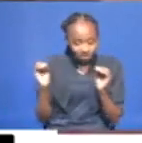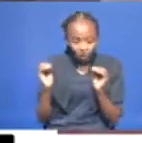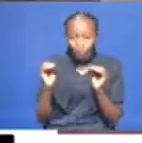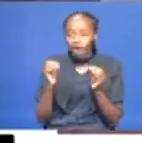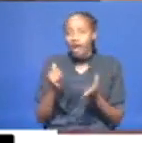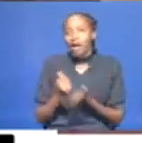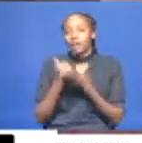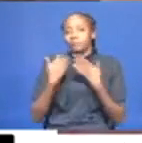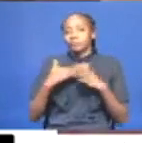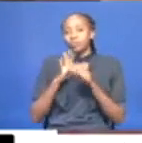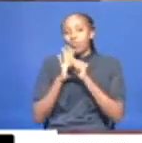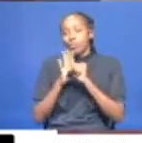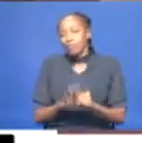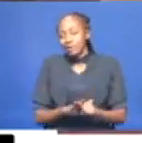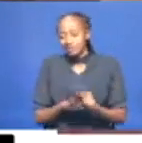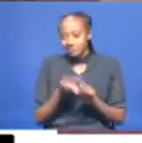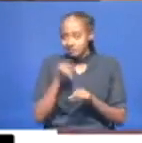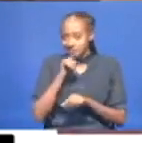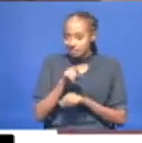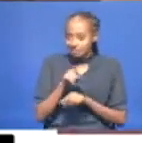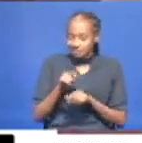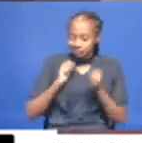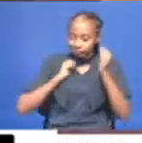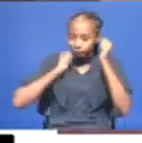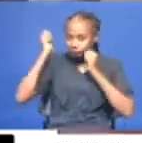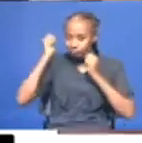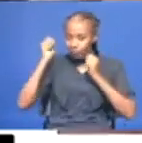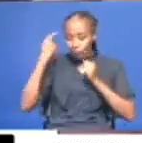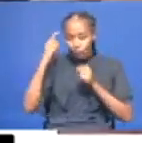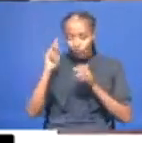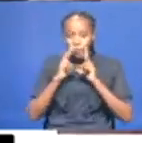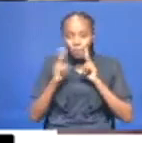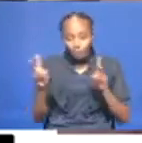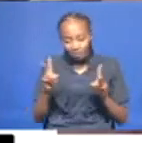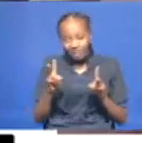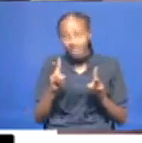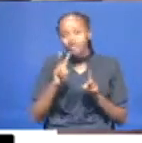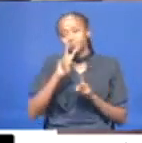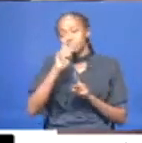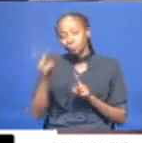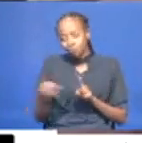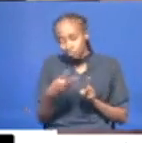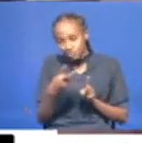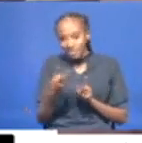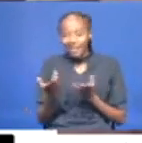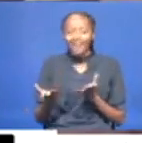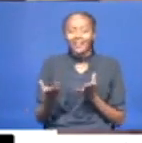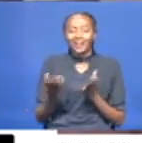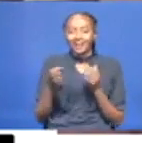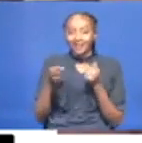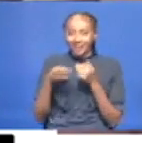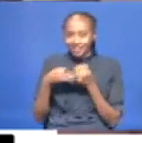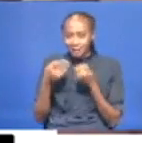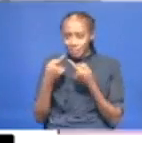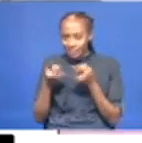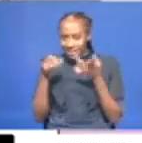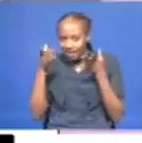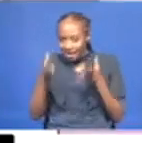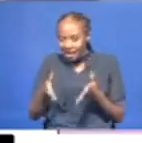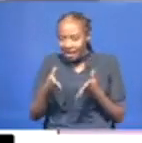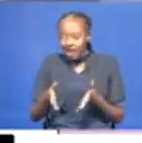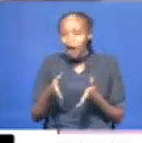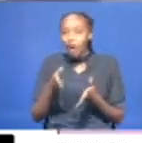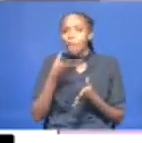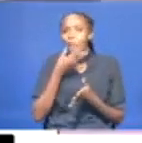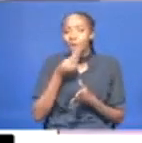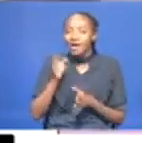cha kwanza cha kuhifadhi amani kilizinduliwa mwaka 1948, na kufikia sasa zaidi ya wanaume na wanawake